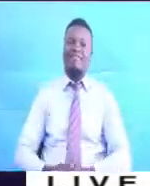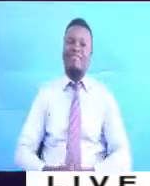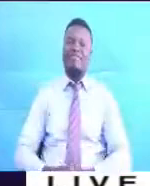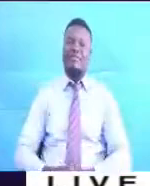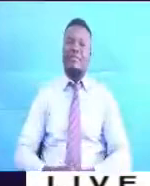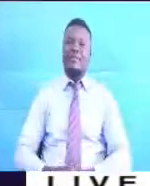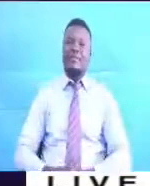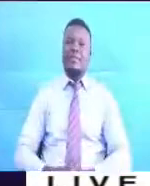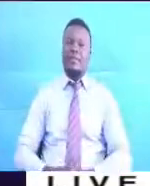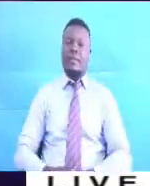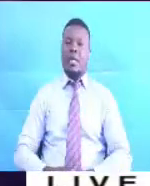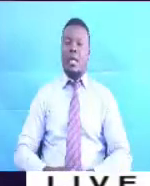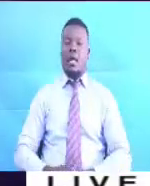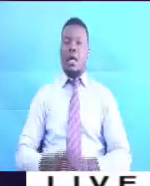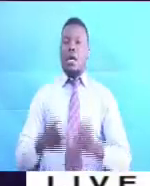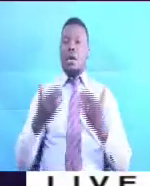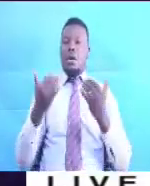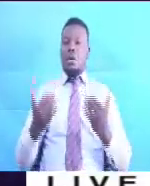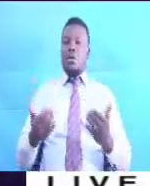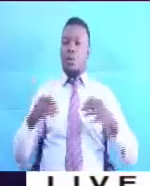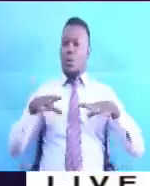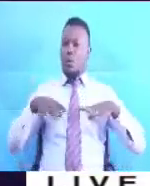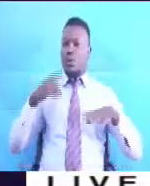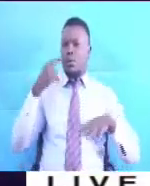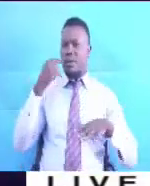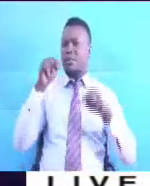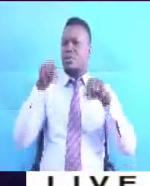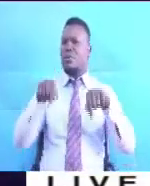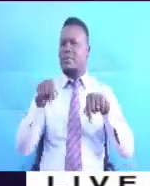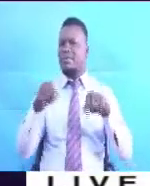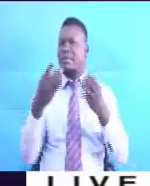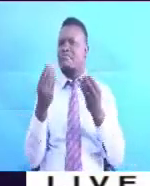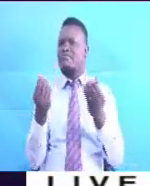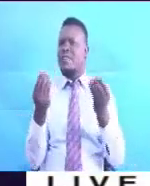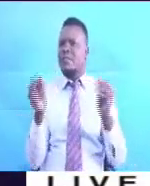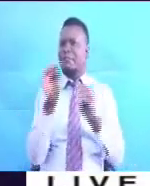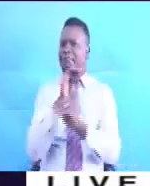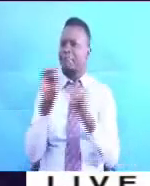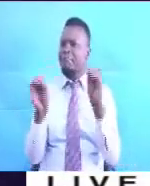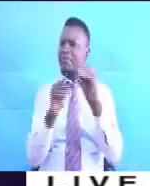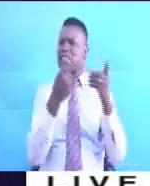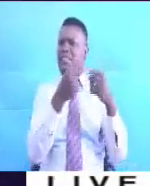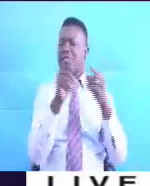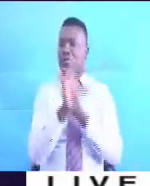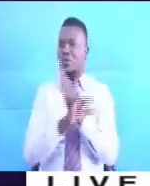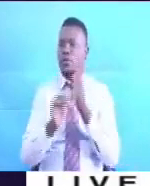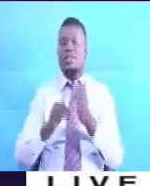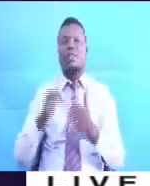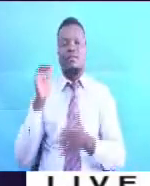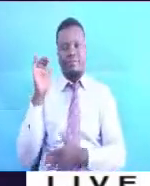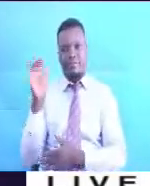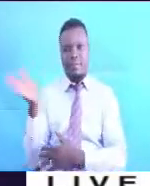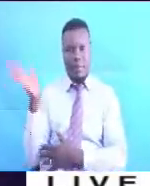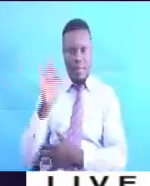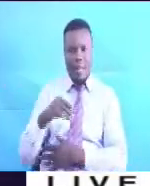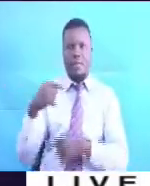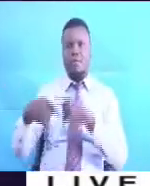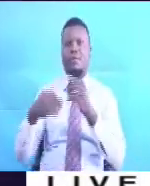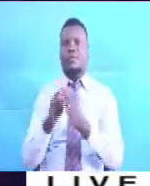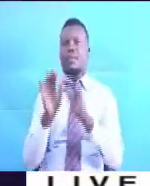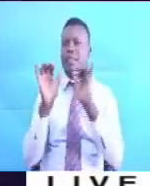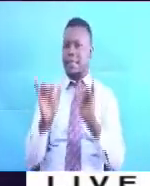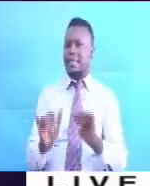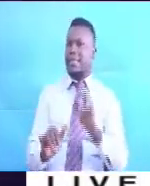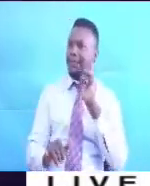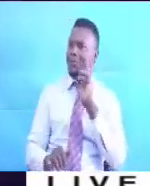Well, we'll now take a very short break, look at today's financial highlights. We'll return with more international business news. Stay with